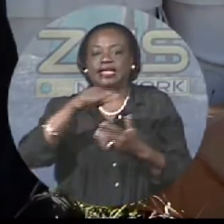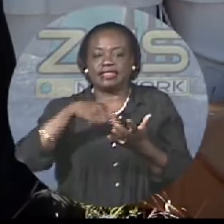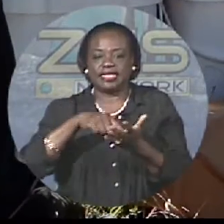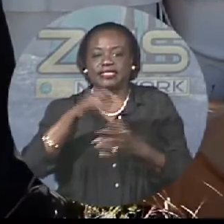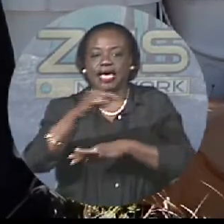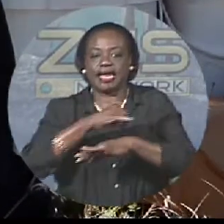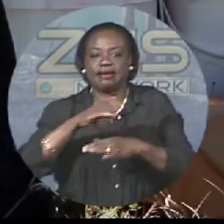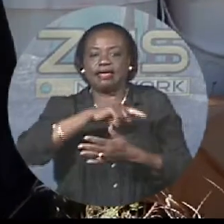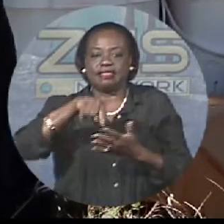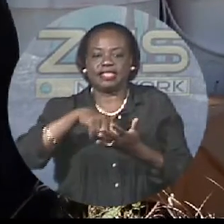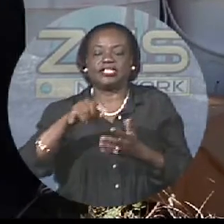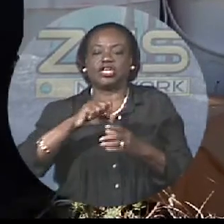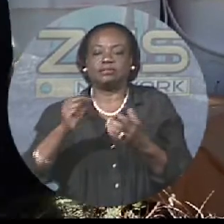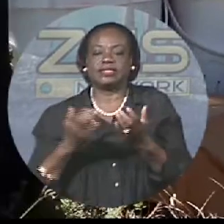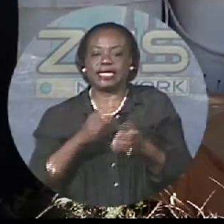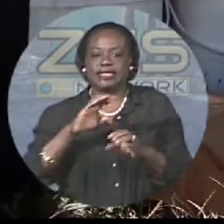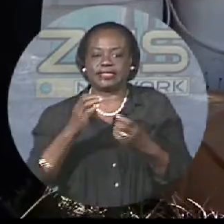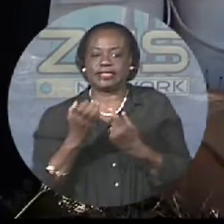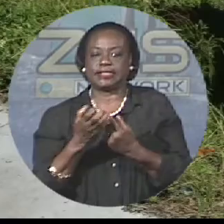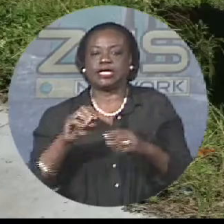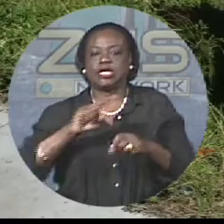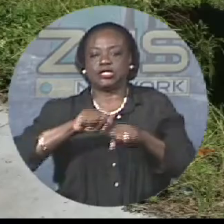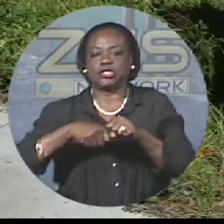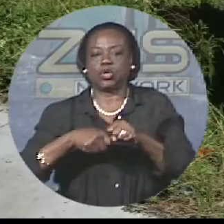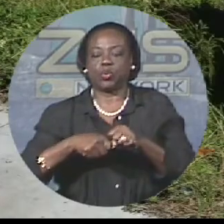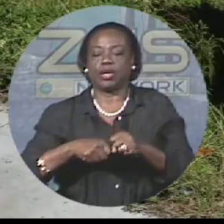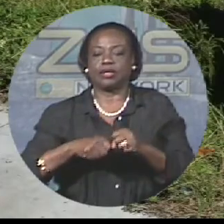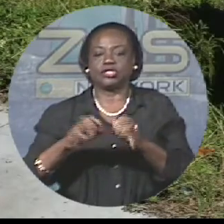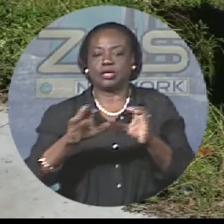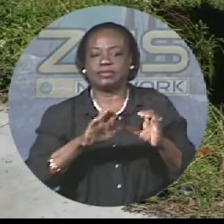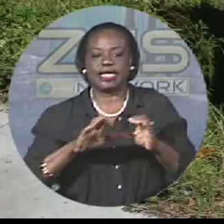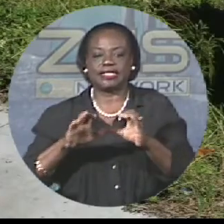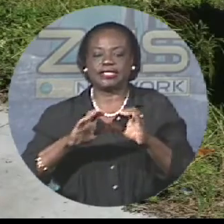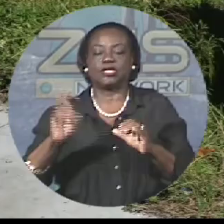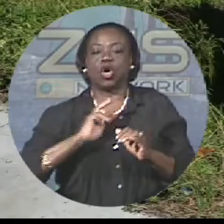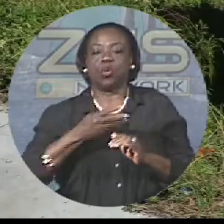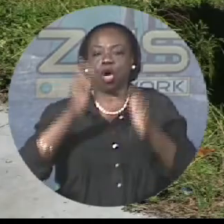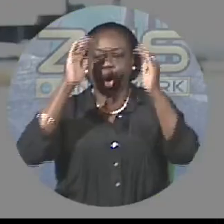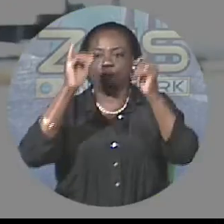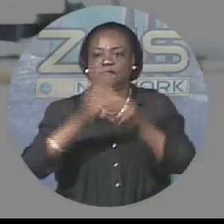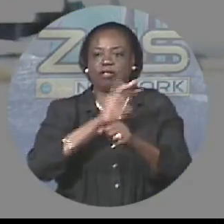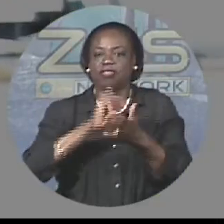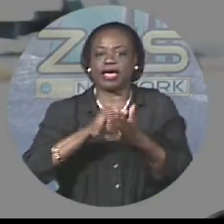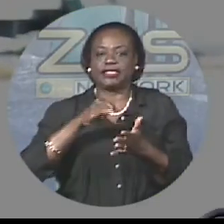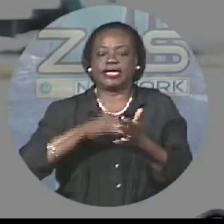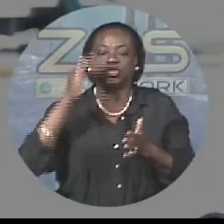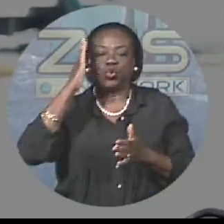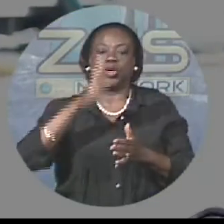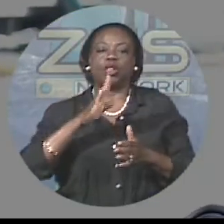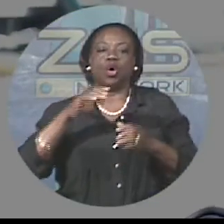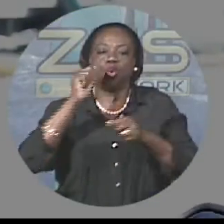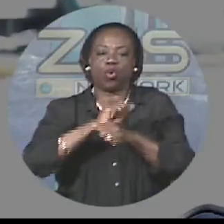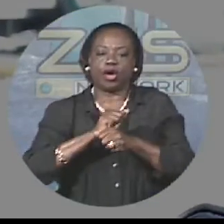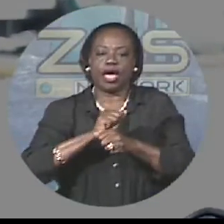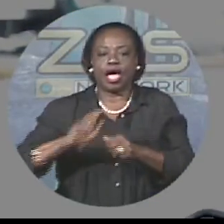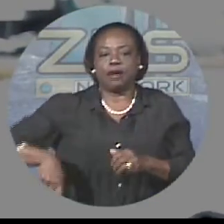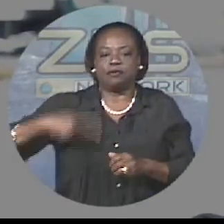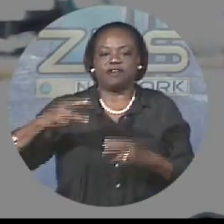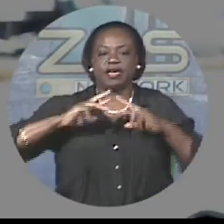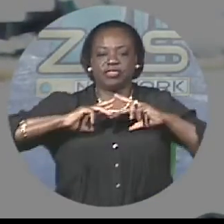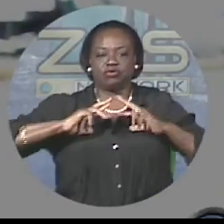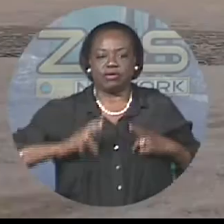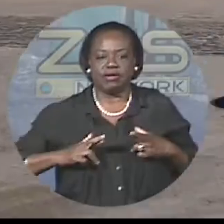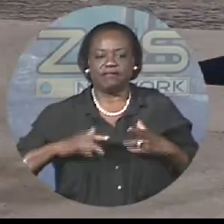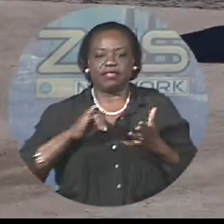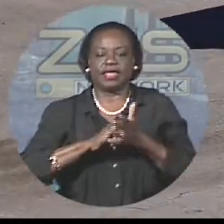these circumstances. And so we're hopeful that it will work and it will provide the relief that we hope that